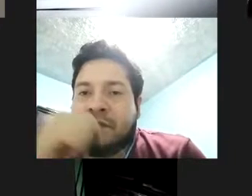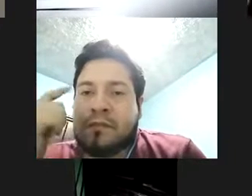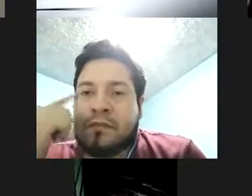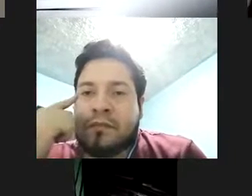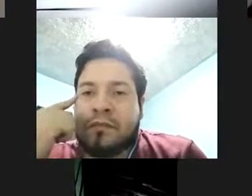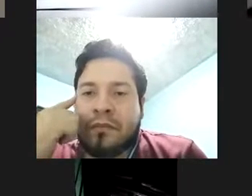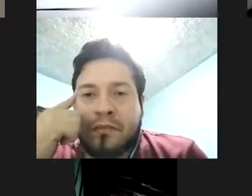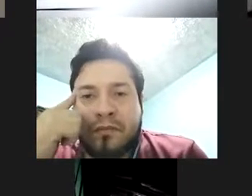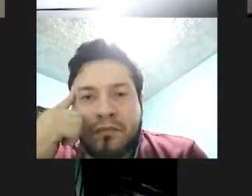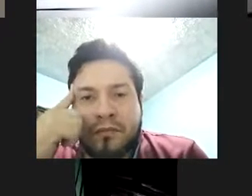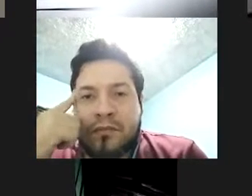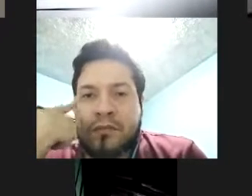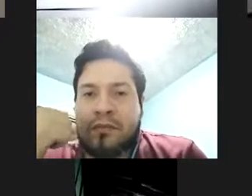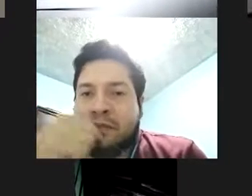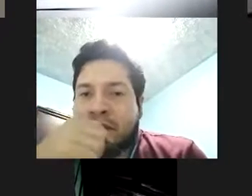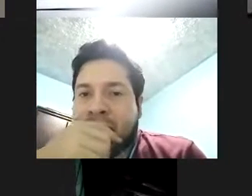Perfect.